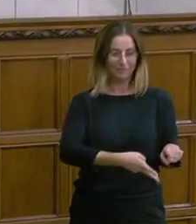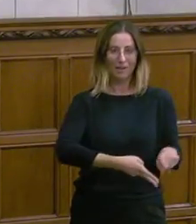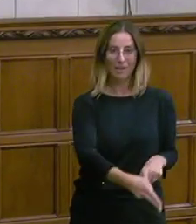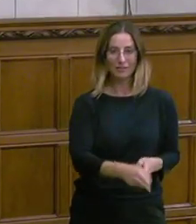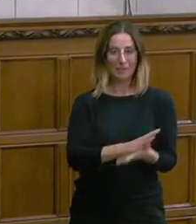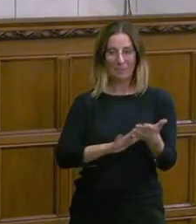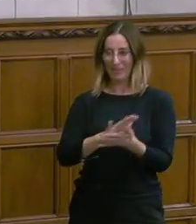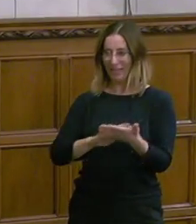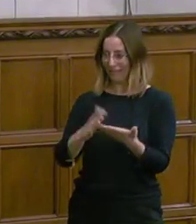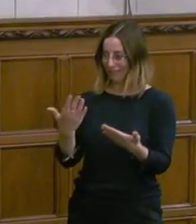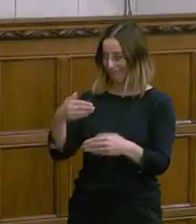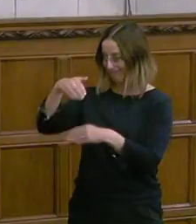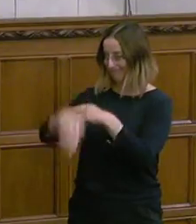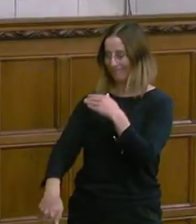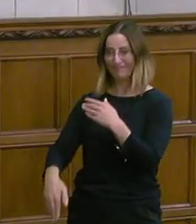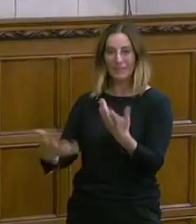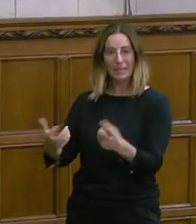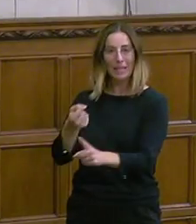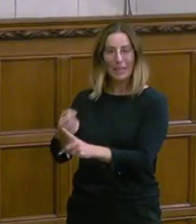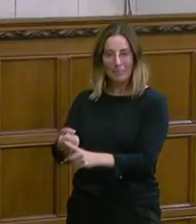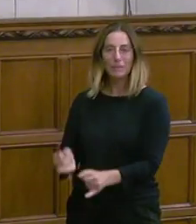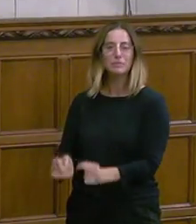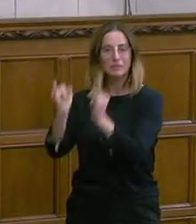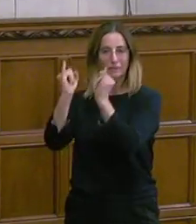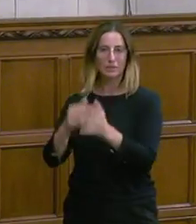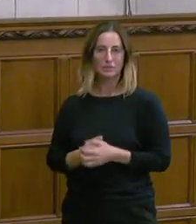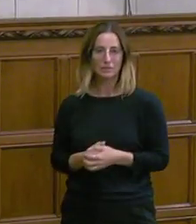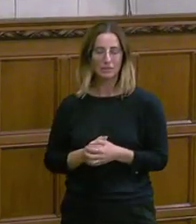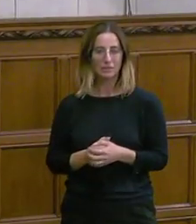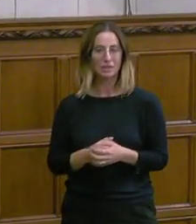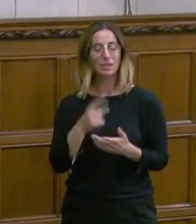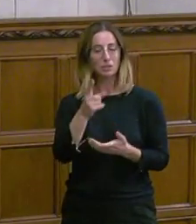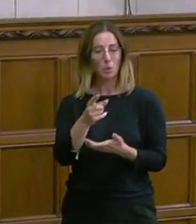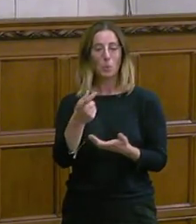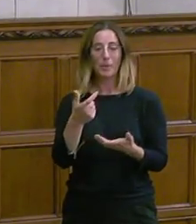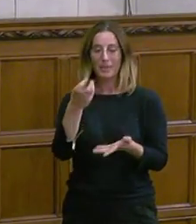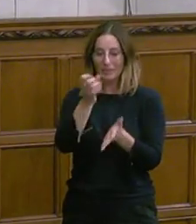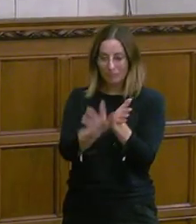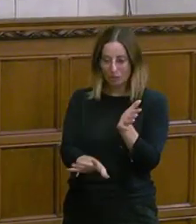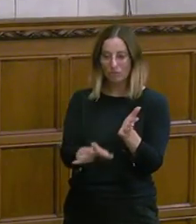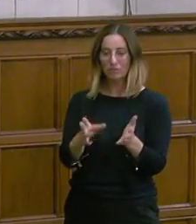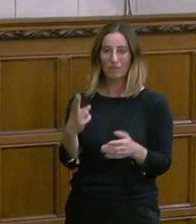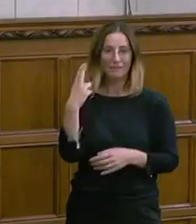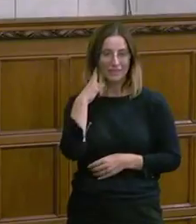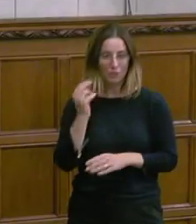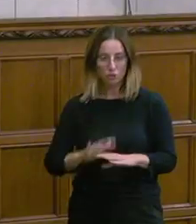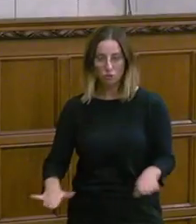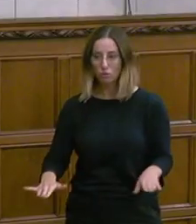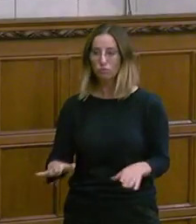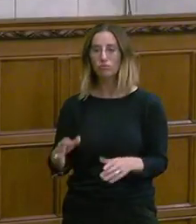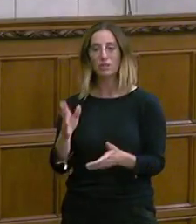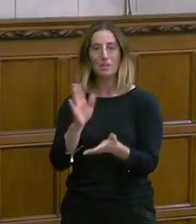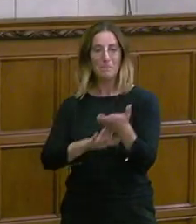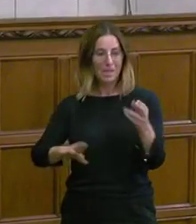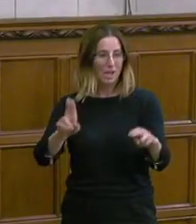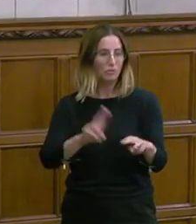year the service is being reviewed and it is vital that the feelings of both parents and young people are taken into account. To help my constituents get